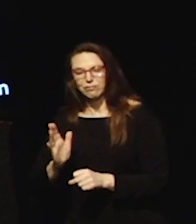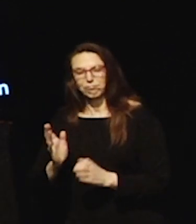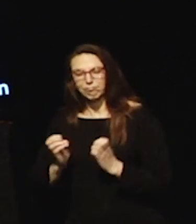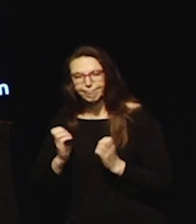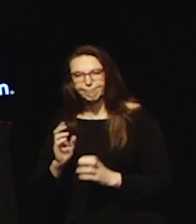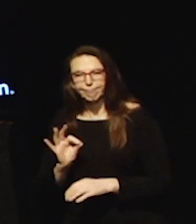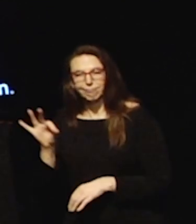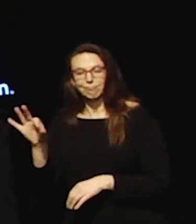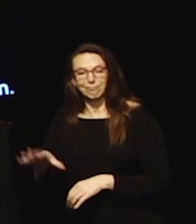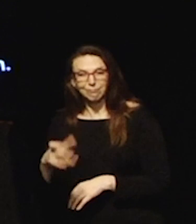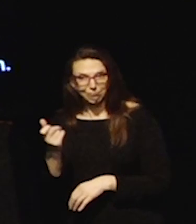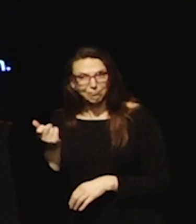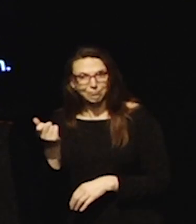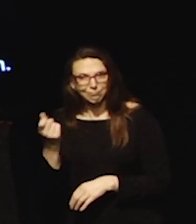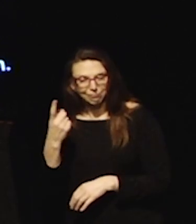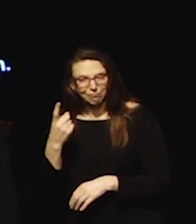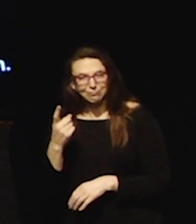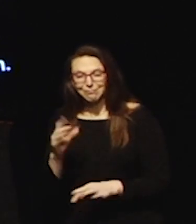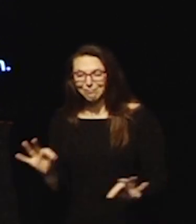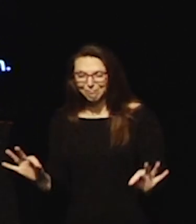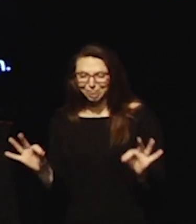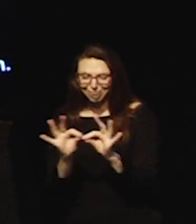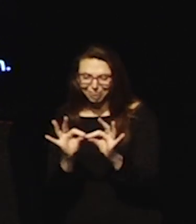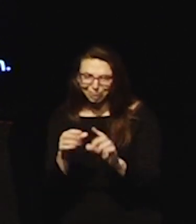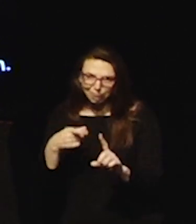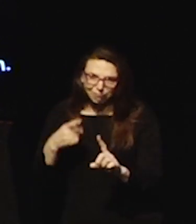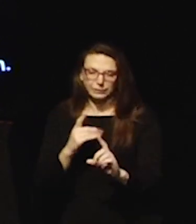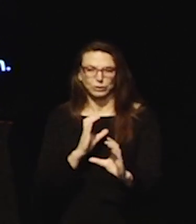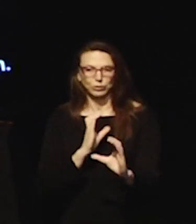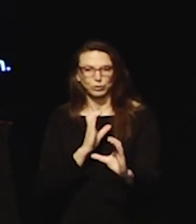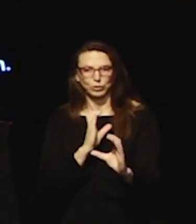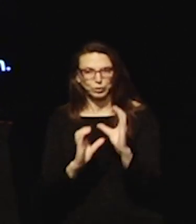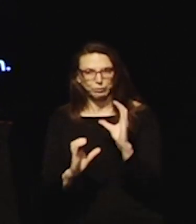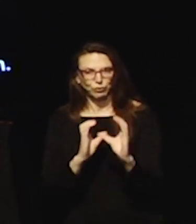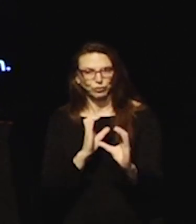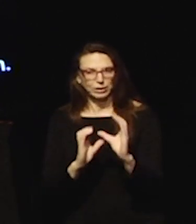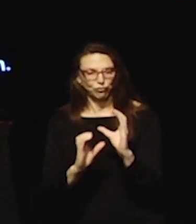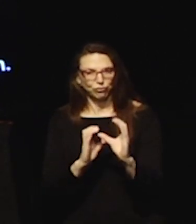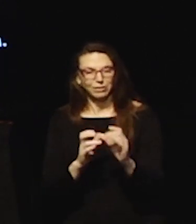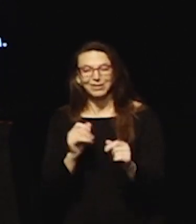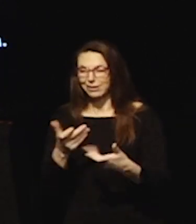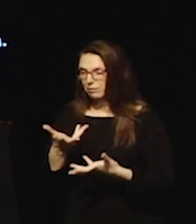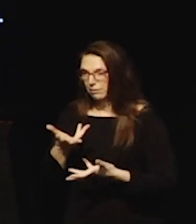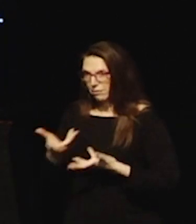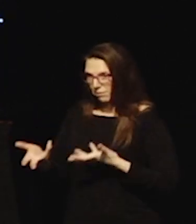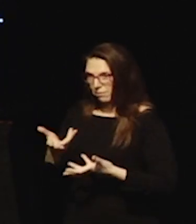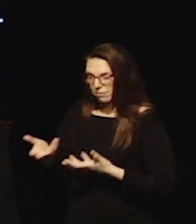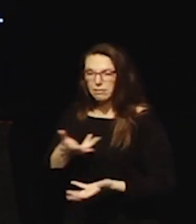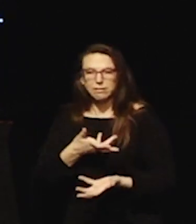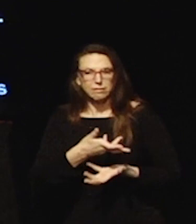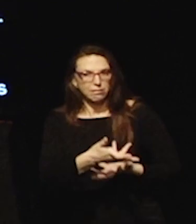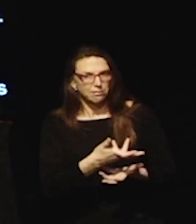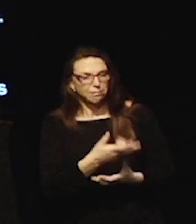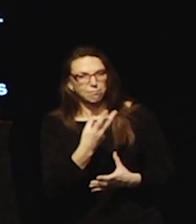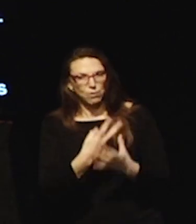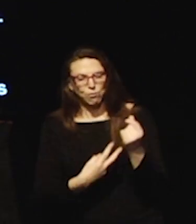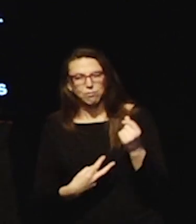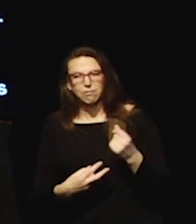that critically is communication that goes in both directions.